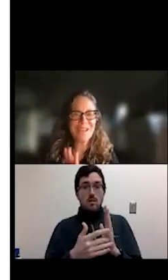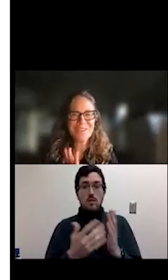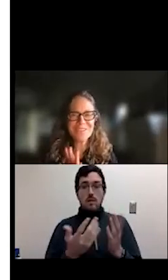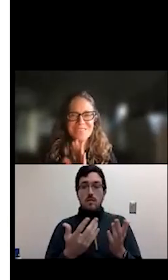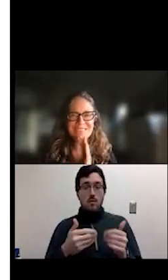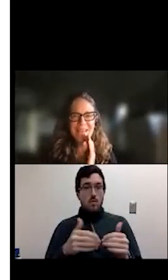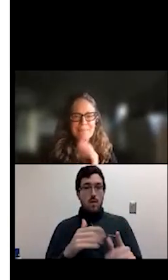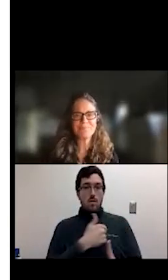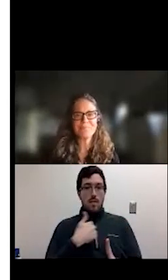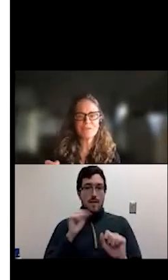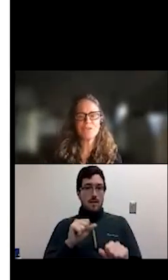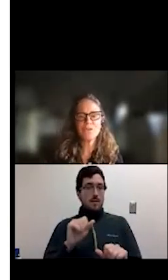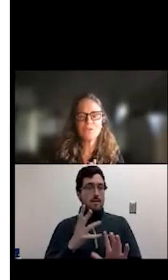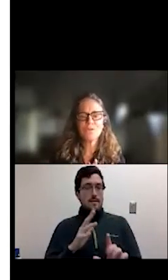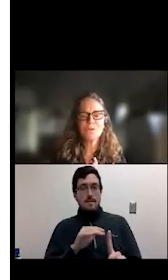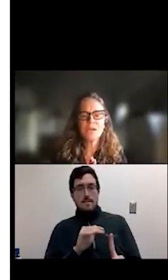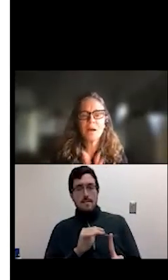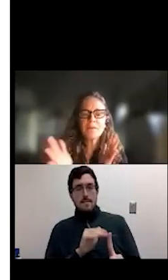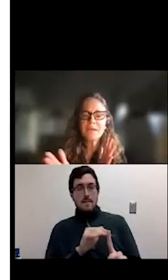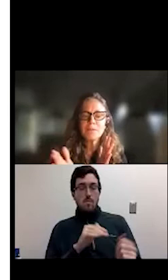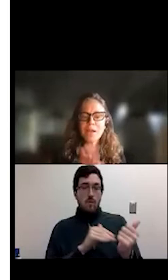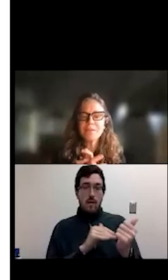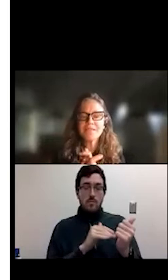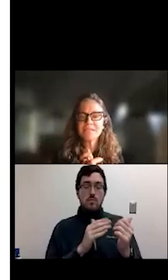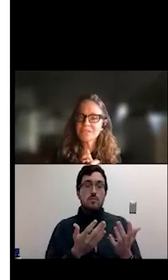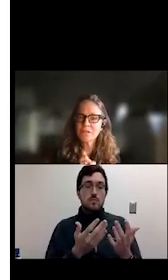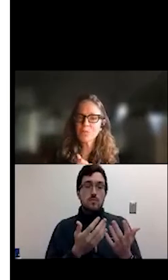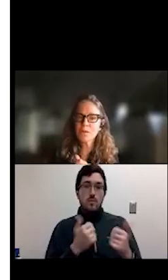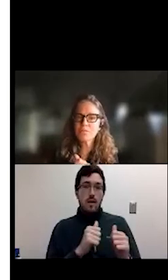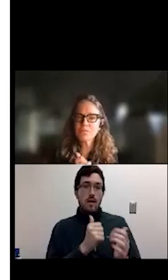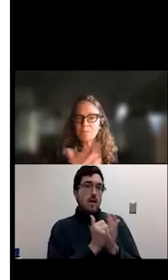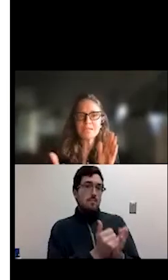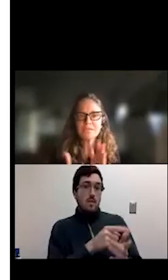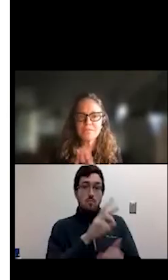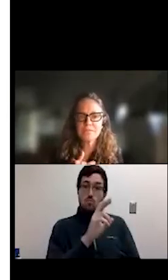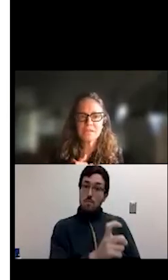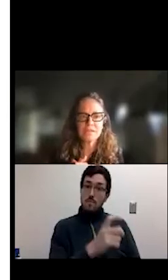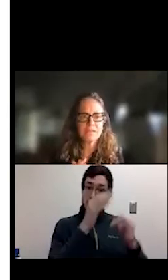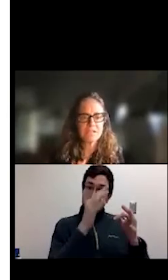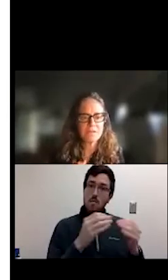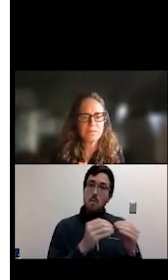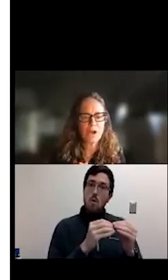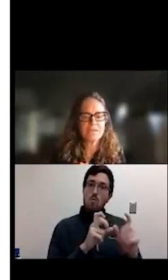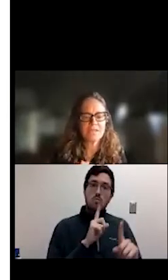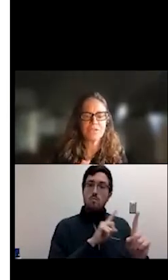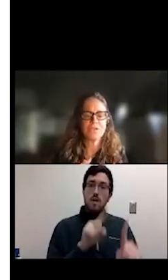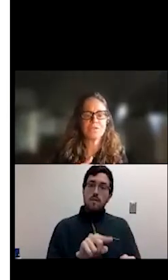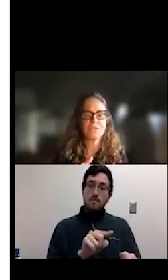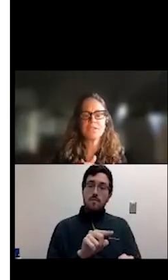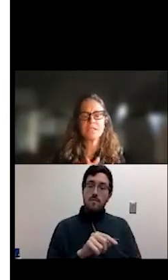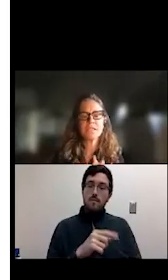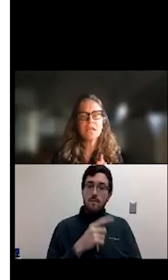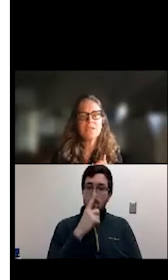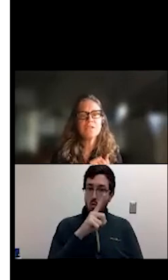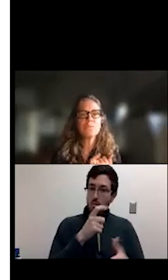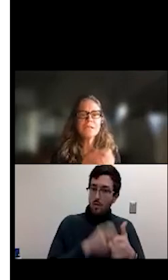nudge providers to help them make prescribing decisions that are more responsive to cost